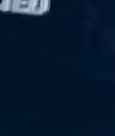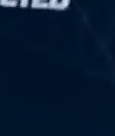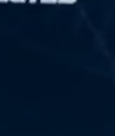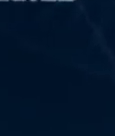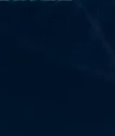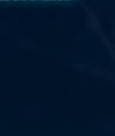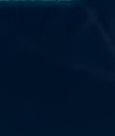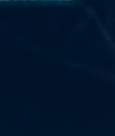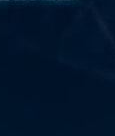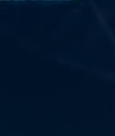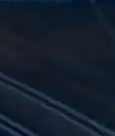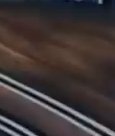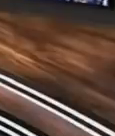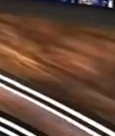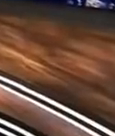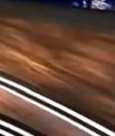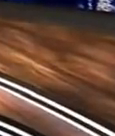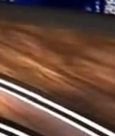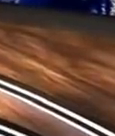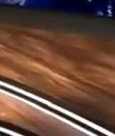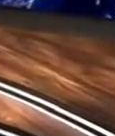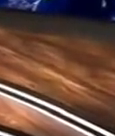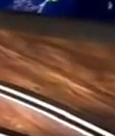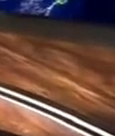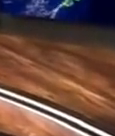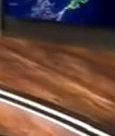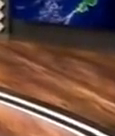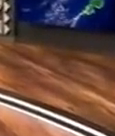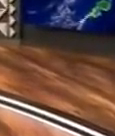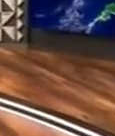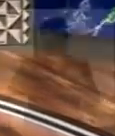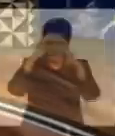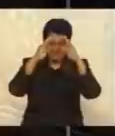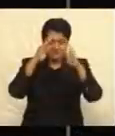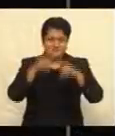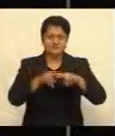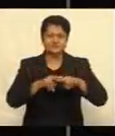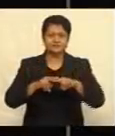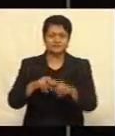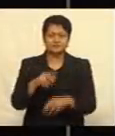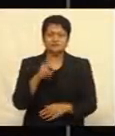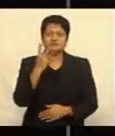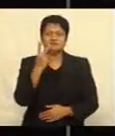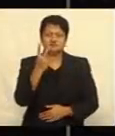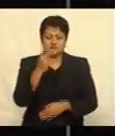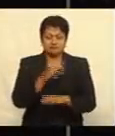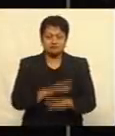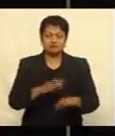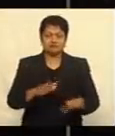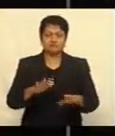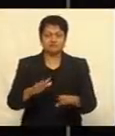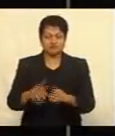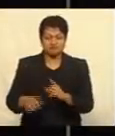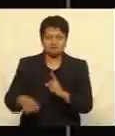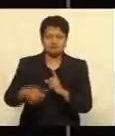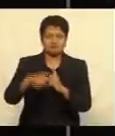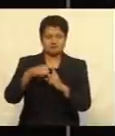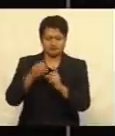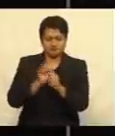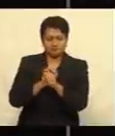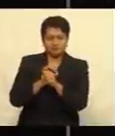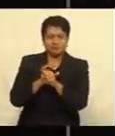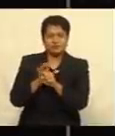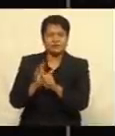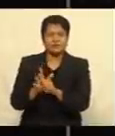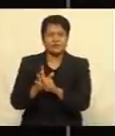Suva, Edwin Nunn. Bulabinaka, Fiji. 2 children have tested positive for COVID-19, bringing